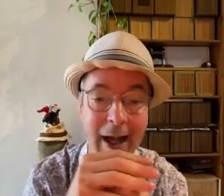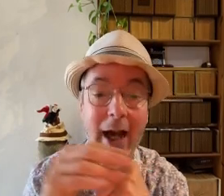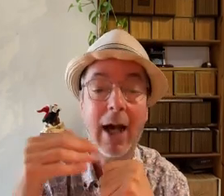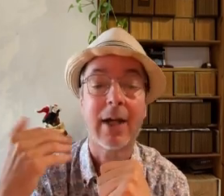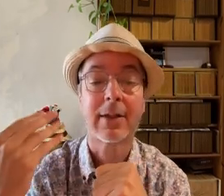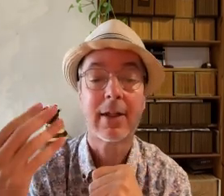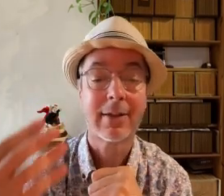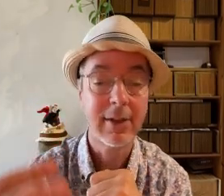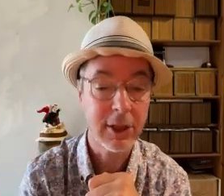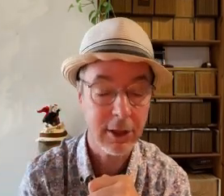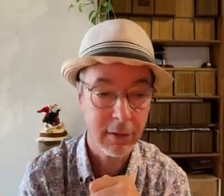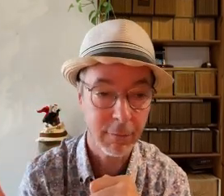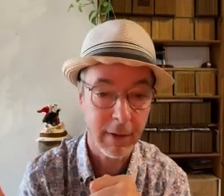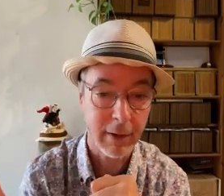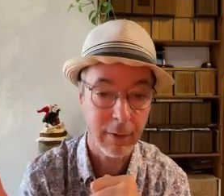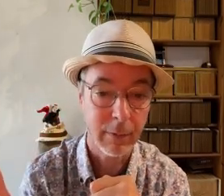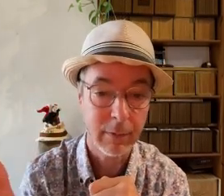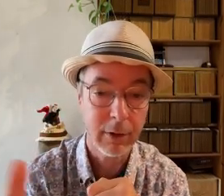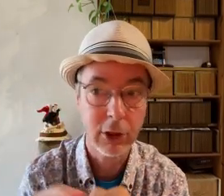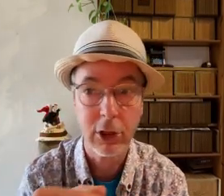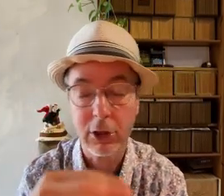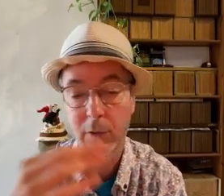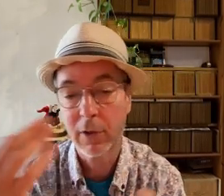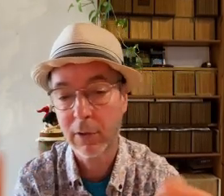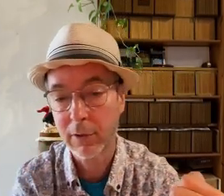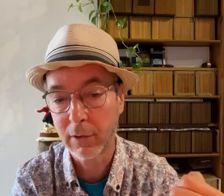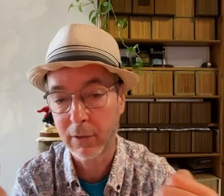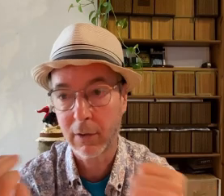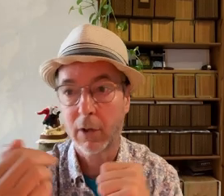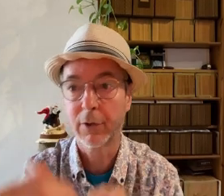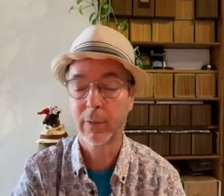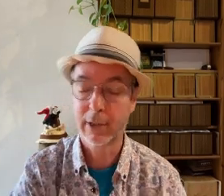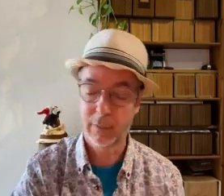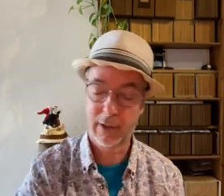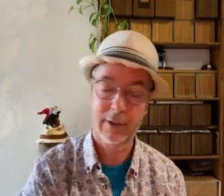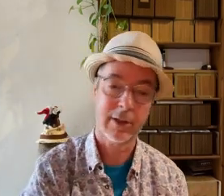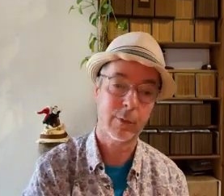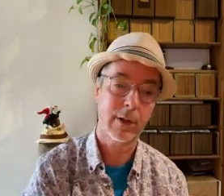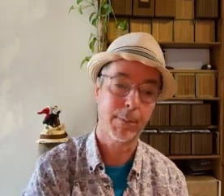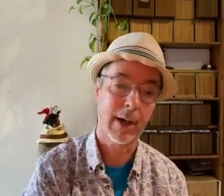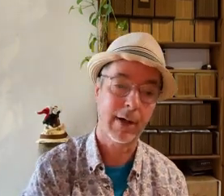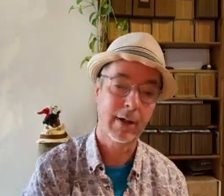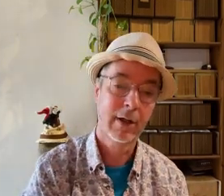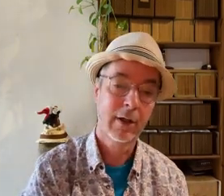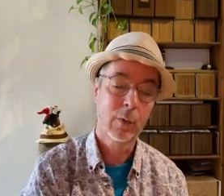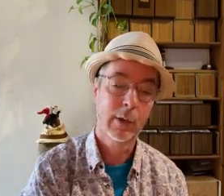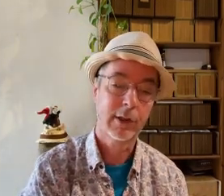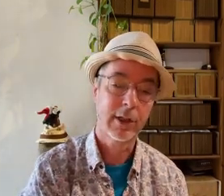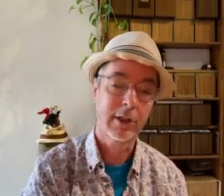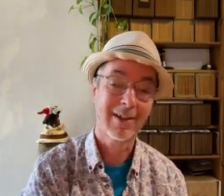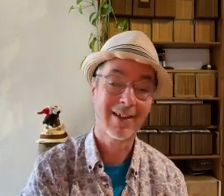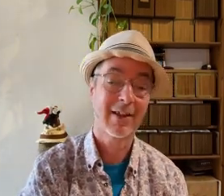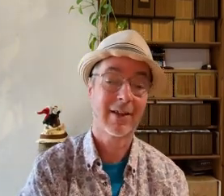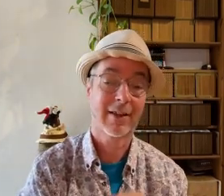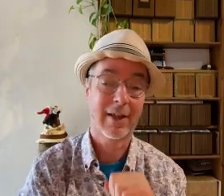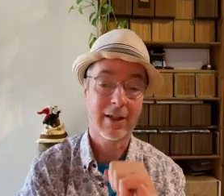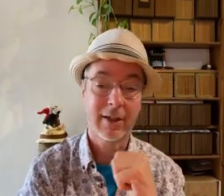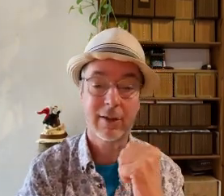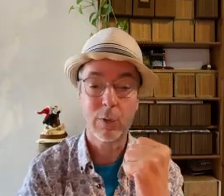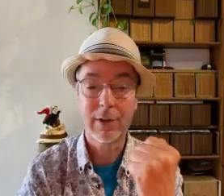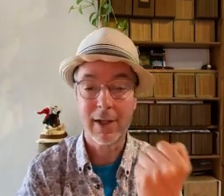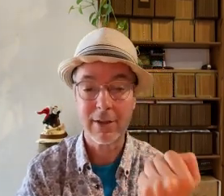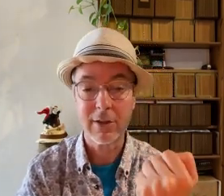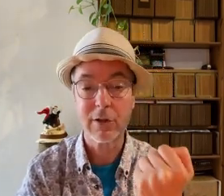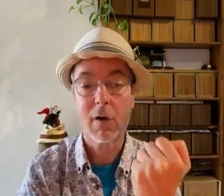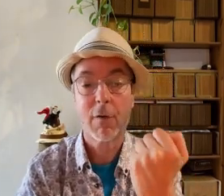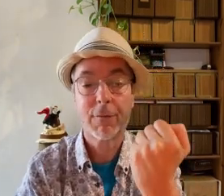connections as an additional value, just the other way around as with ma, which is taking